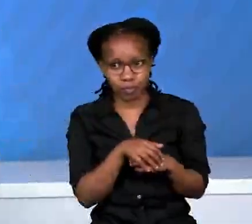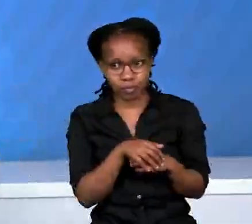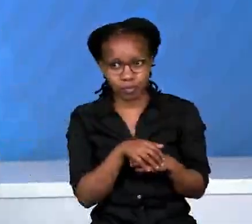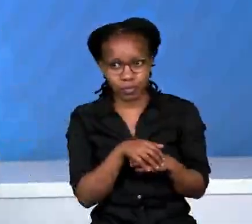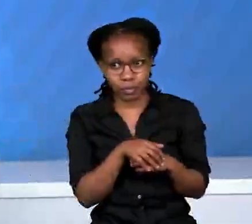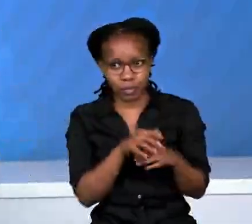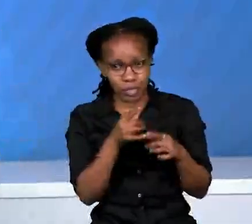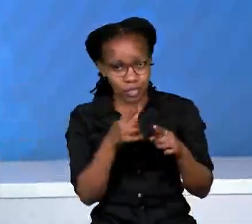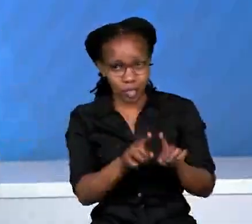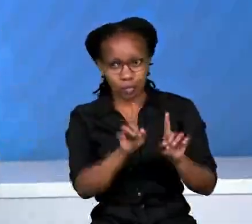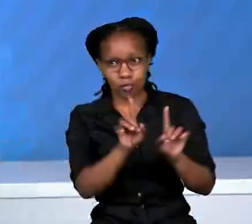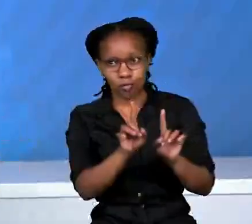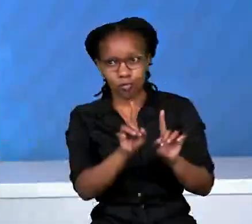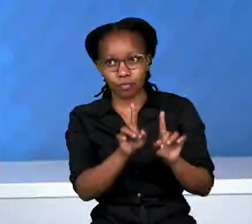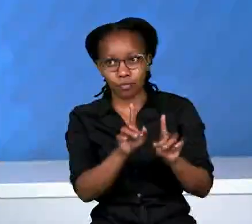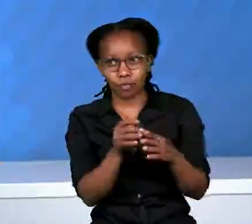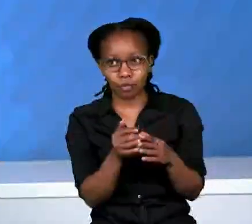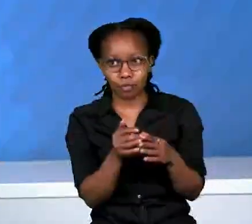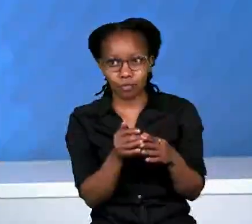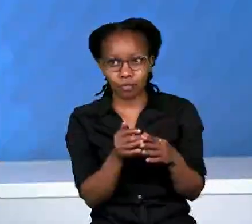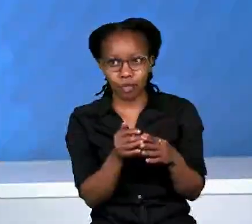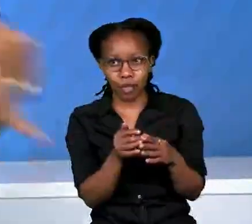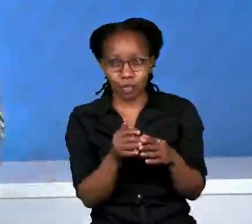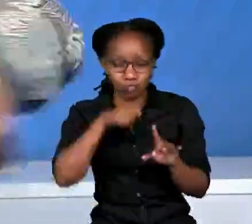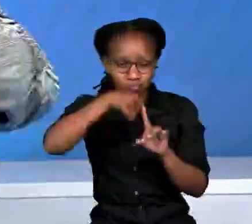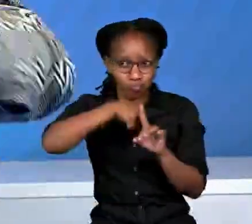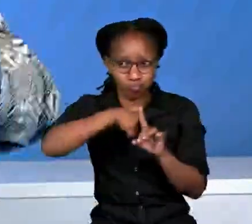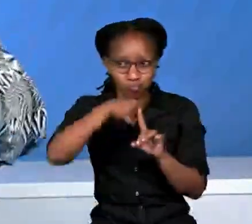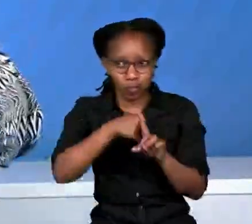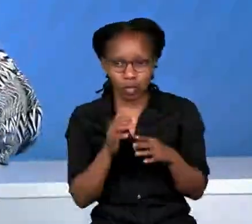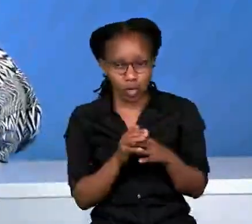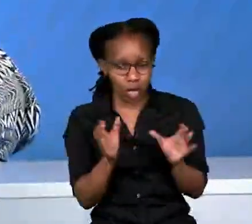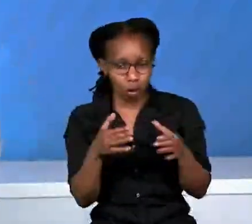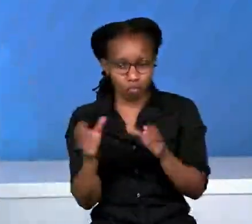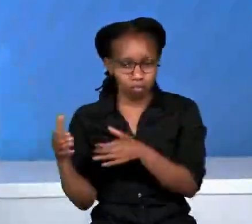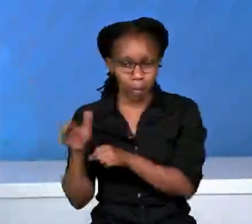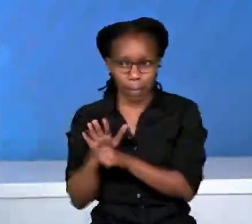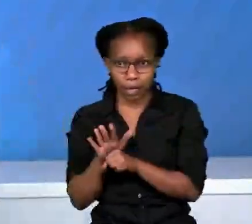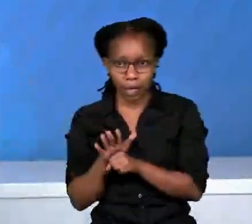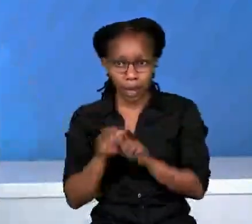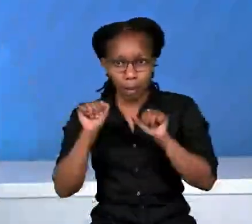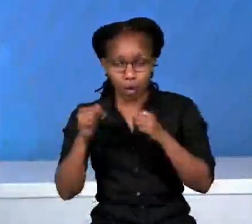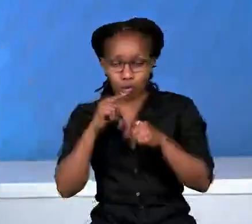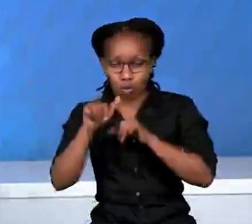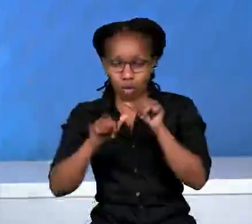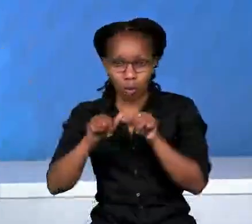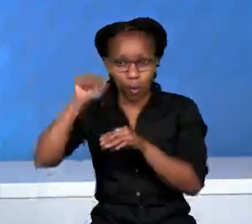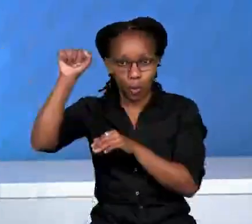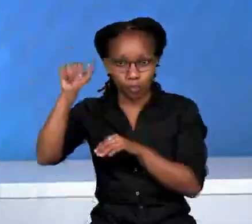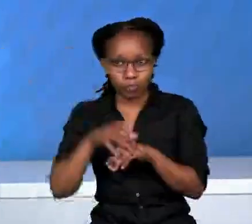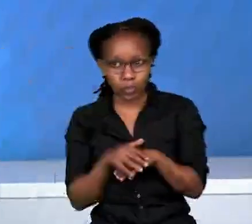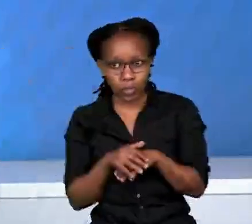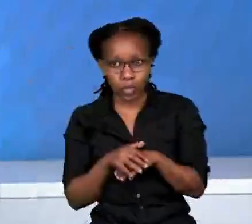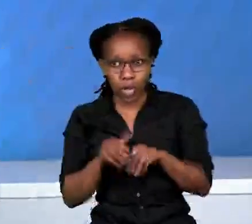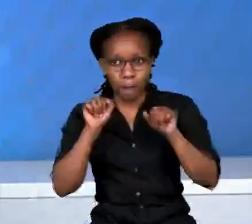parcel of the vanguards who pushed for this space that we enjoy. That we can talk about politics, we can talk about the separation of